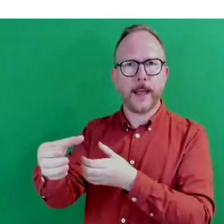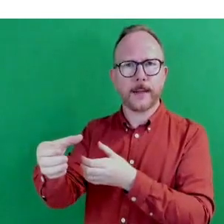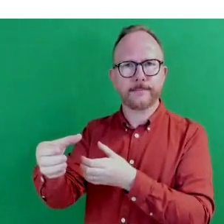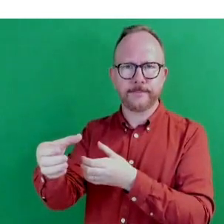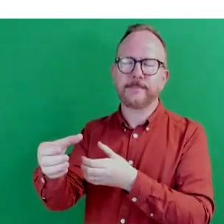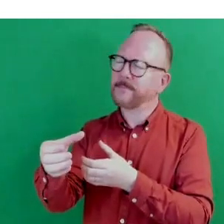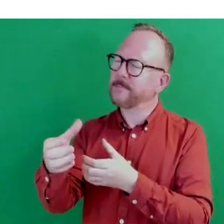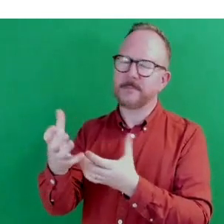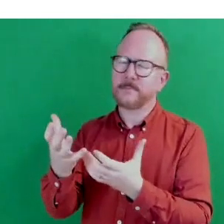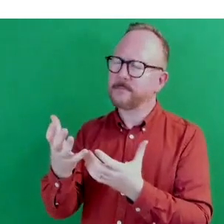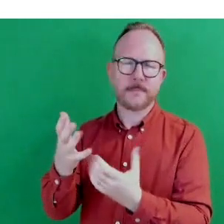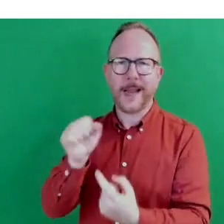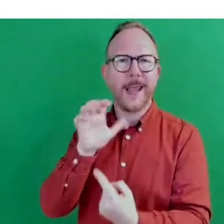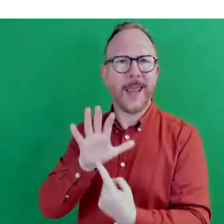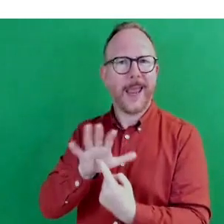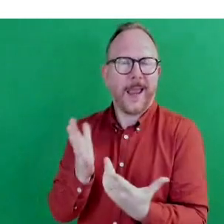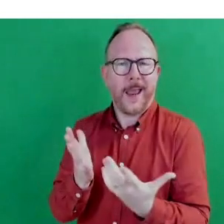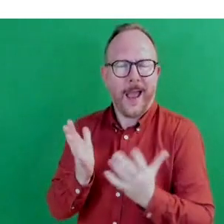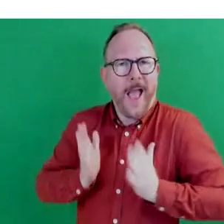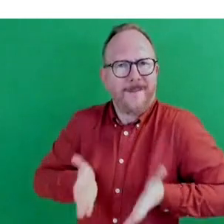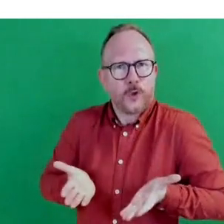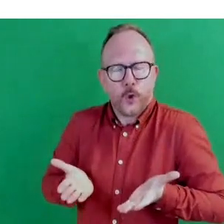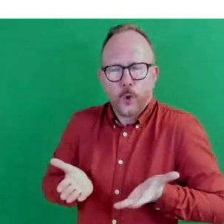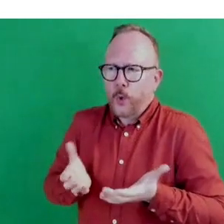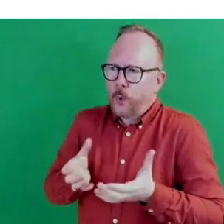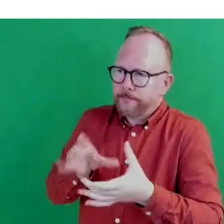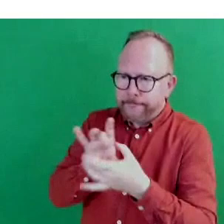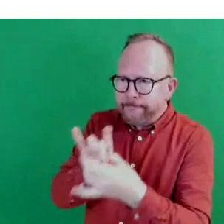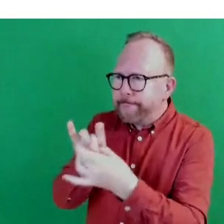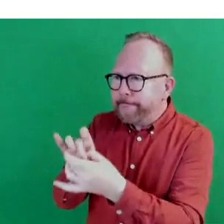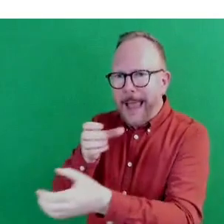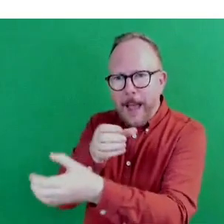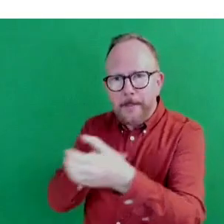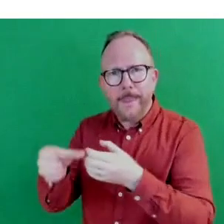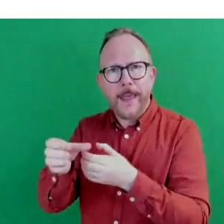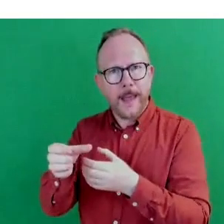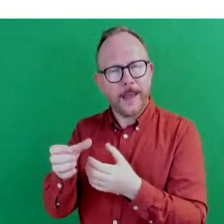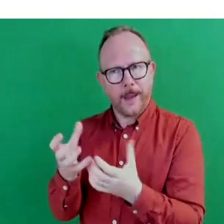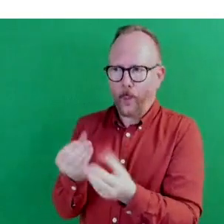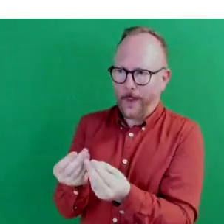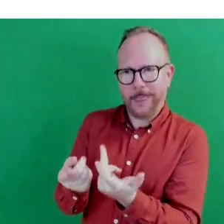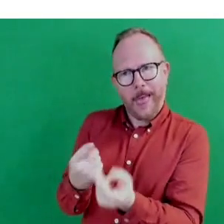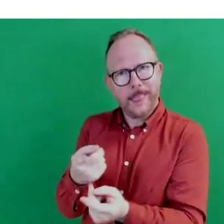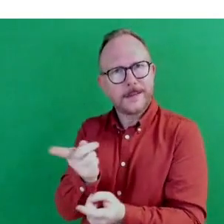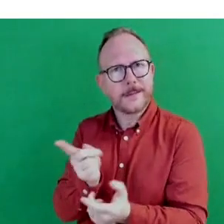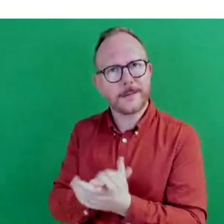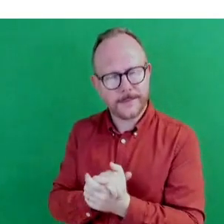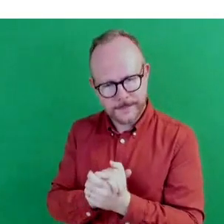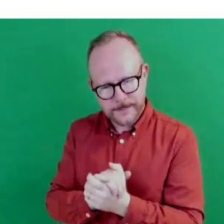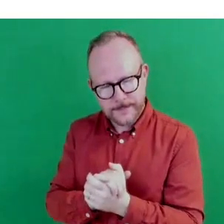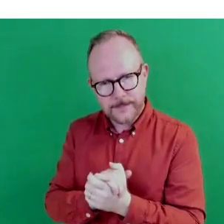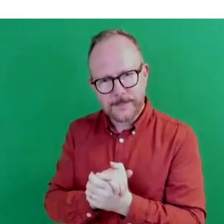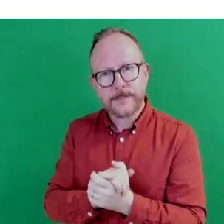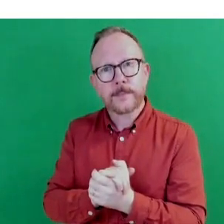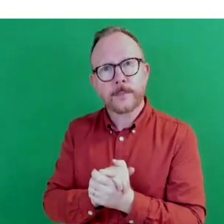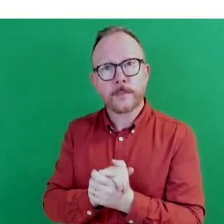key within this role to be able to do it as best as possible. And again,